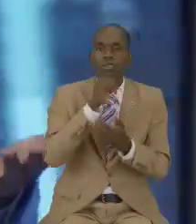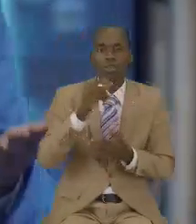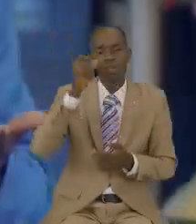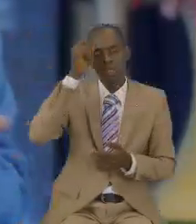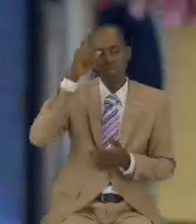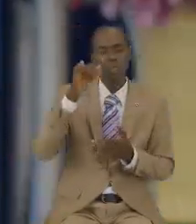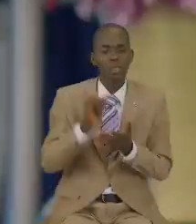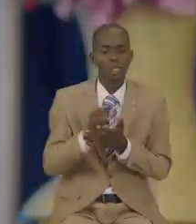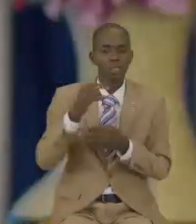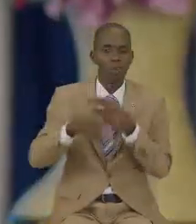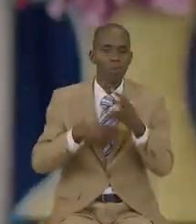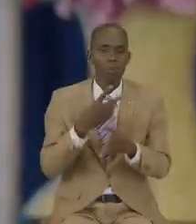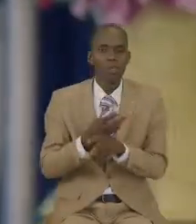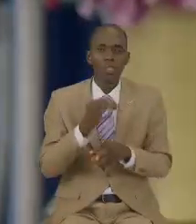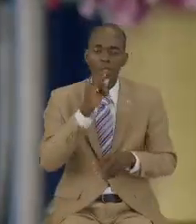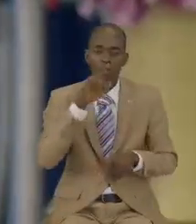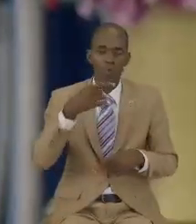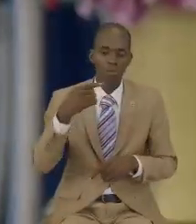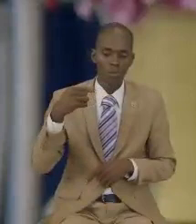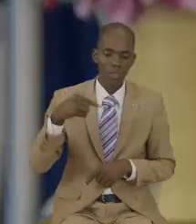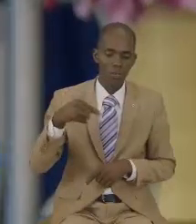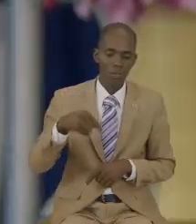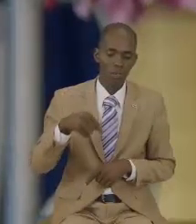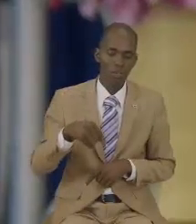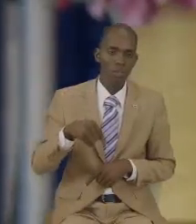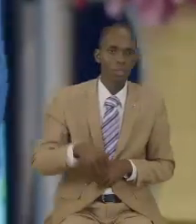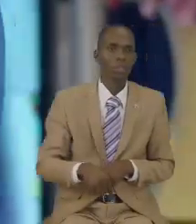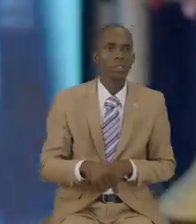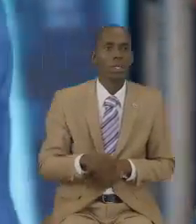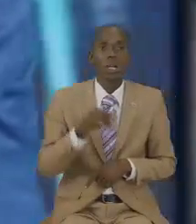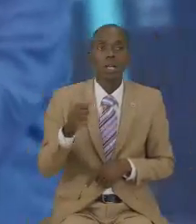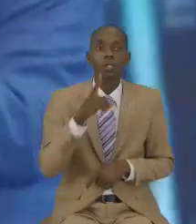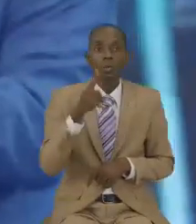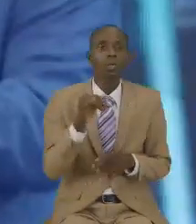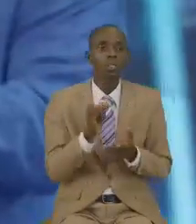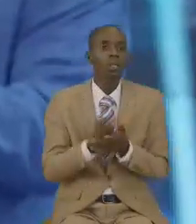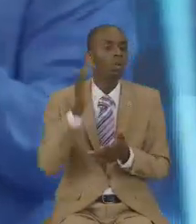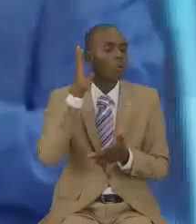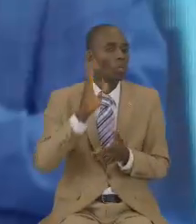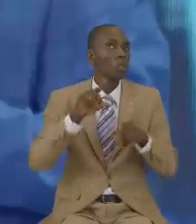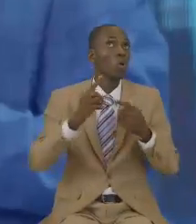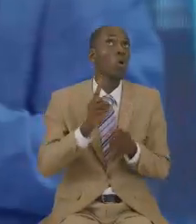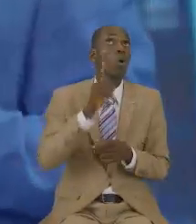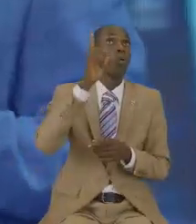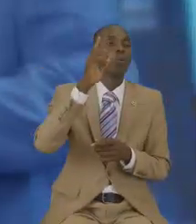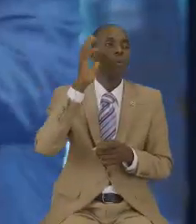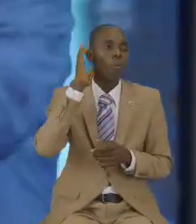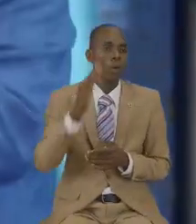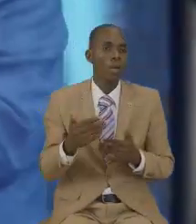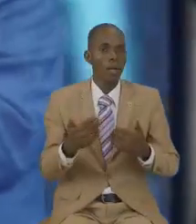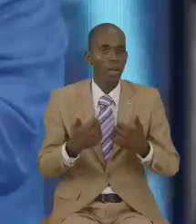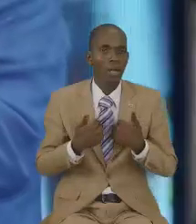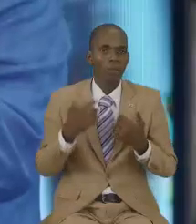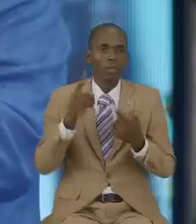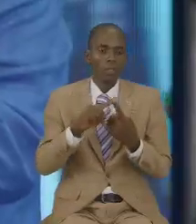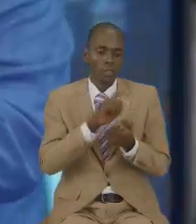down, down, down, down. Anybody who is going to go up will have to